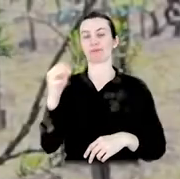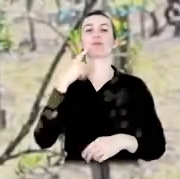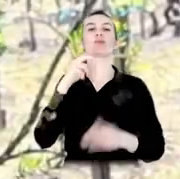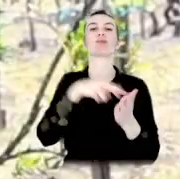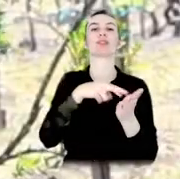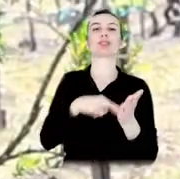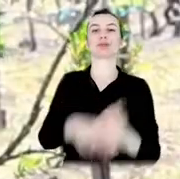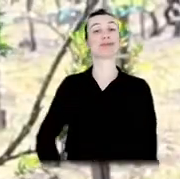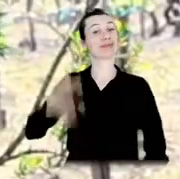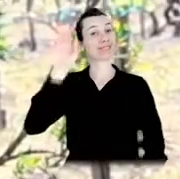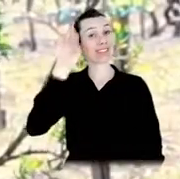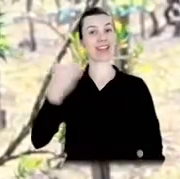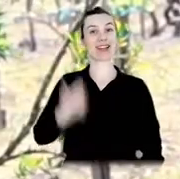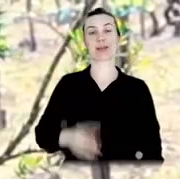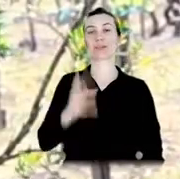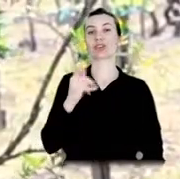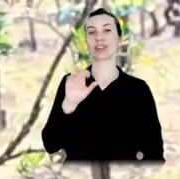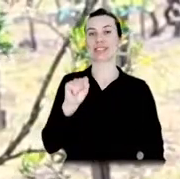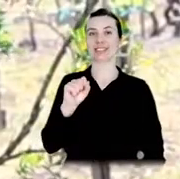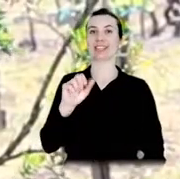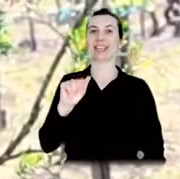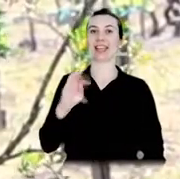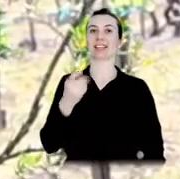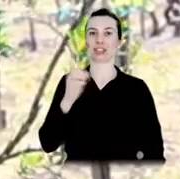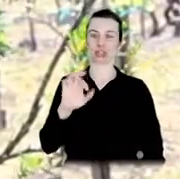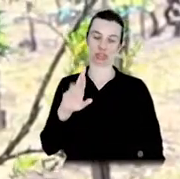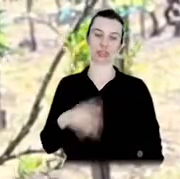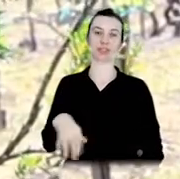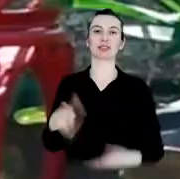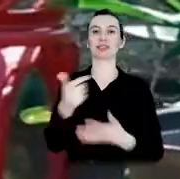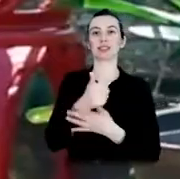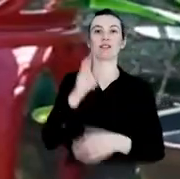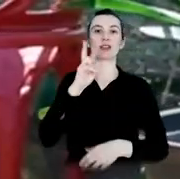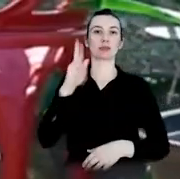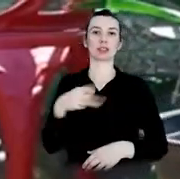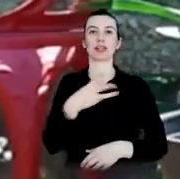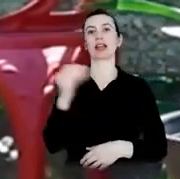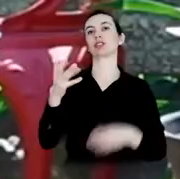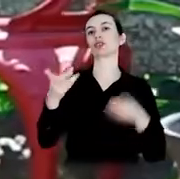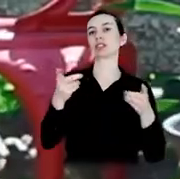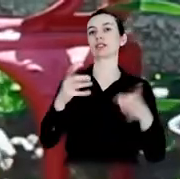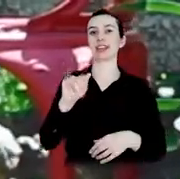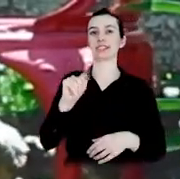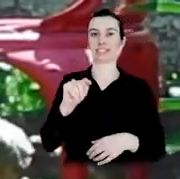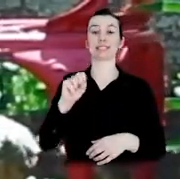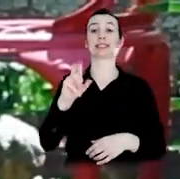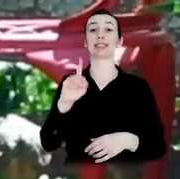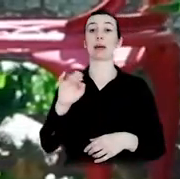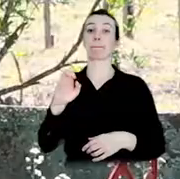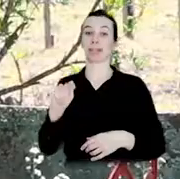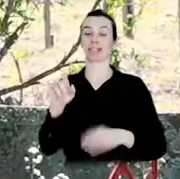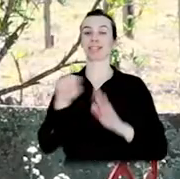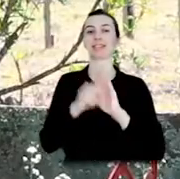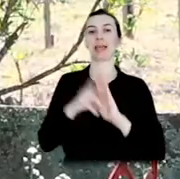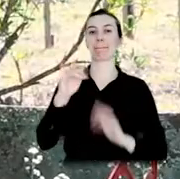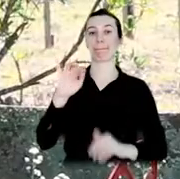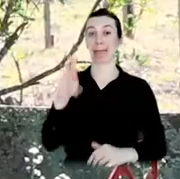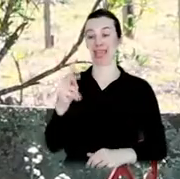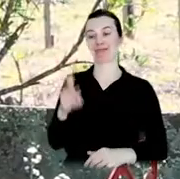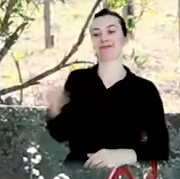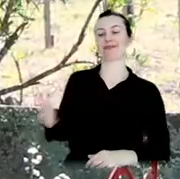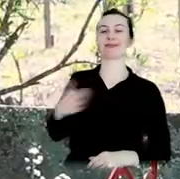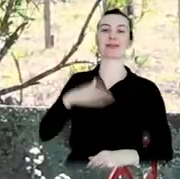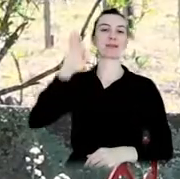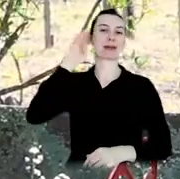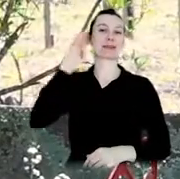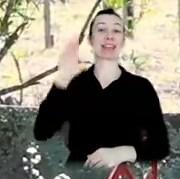Hi, I'm Chris Anger, Senior Vice President and Director of IT at Summit State Bank, alongside my beautiful puppy, Abby. Abby brings great joy